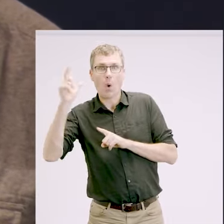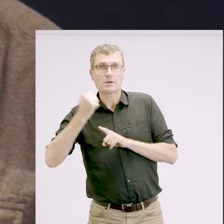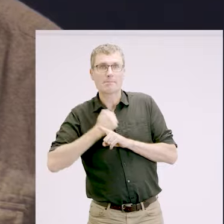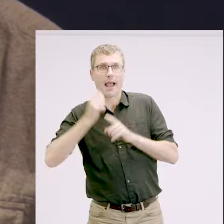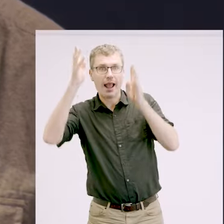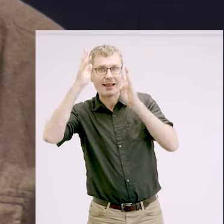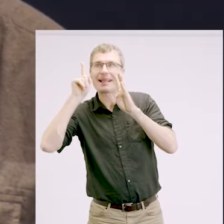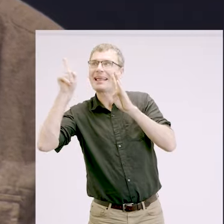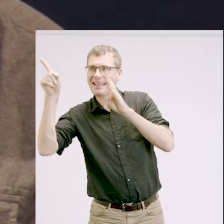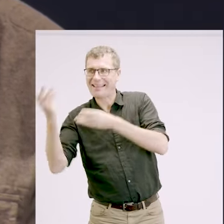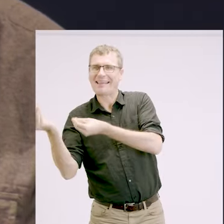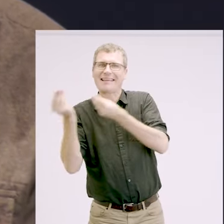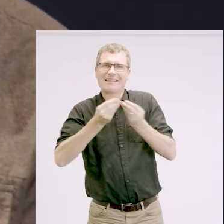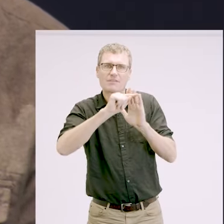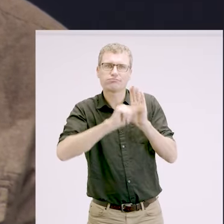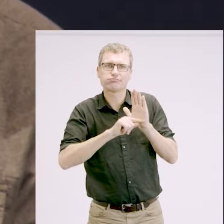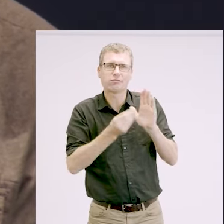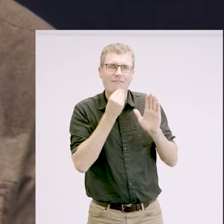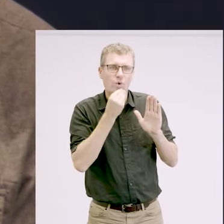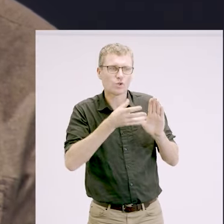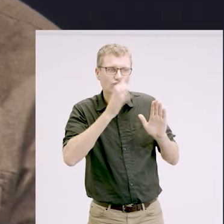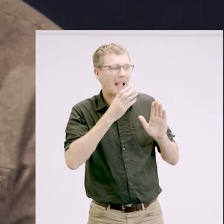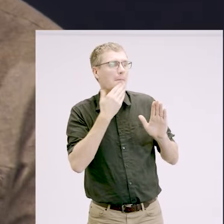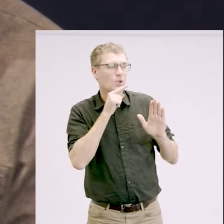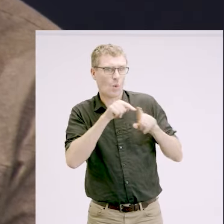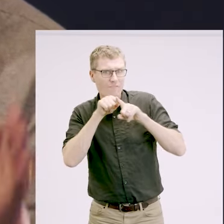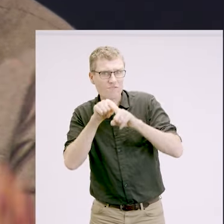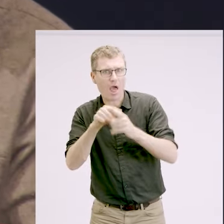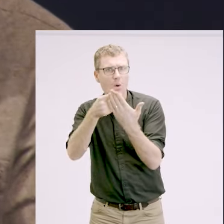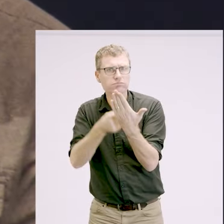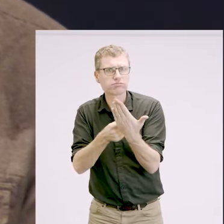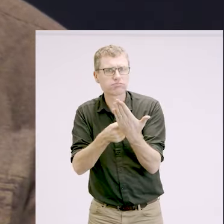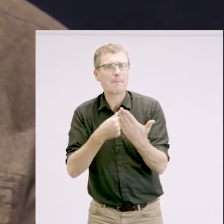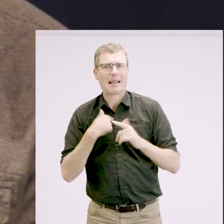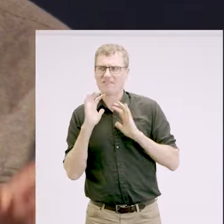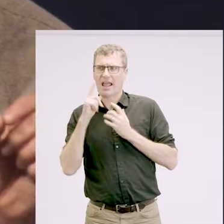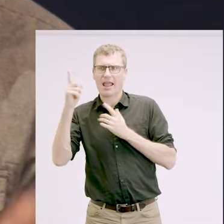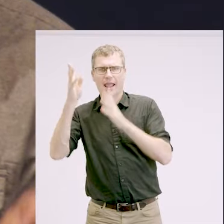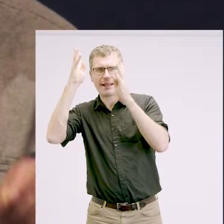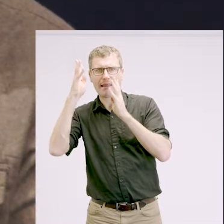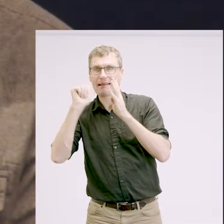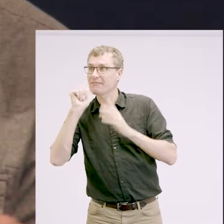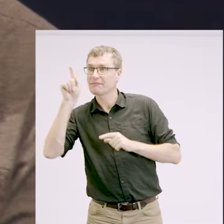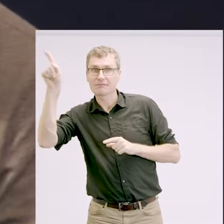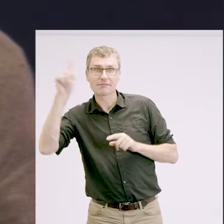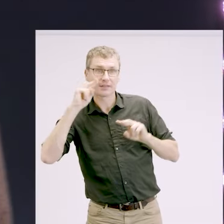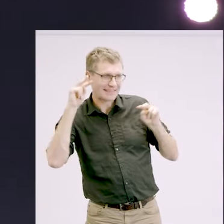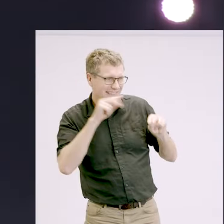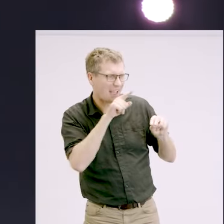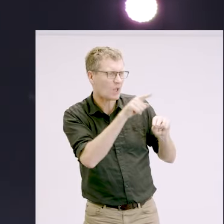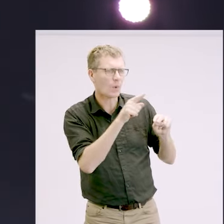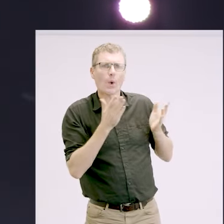It says, I fear the Lord my king who assigned you your food and drink. Stay in line, Daniel, because I'm afraid of the